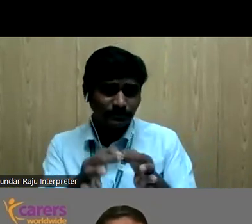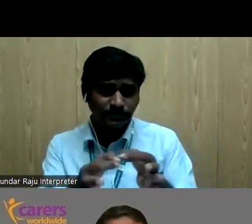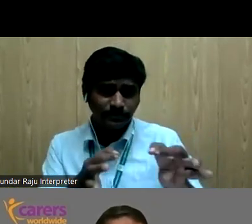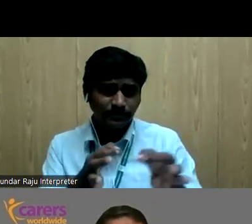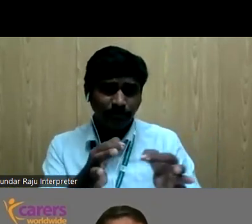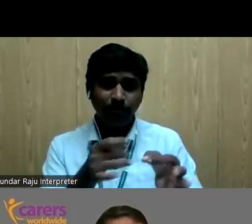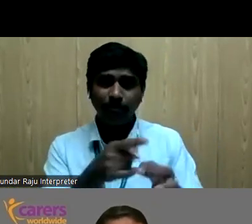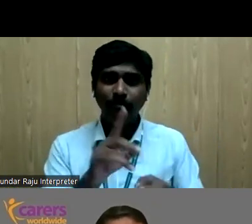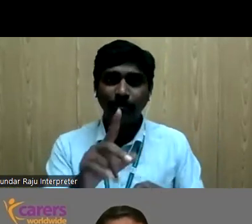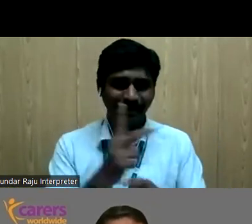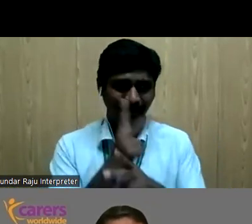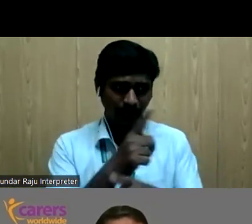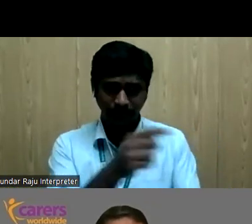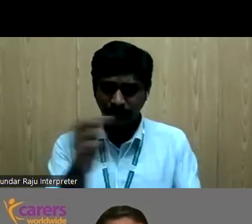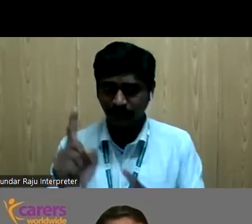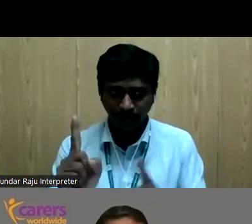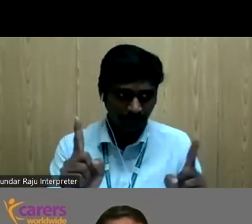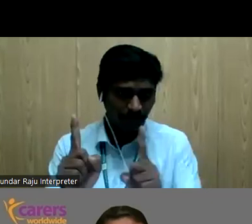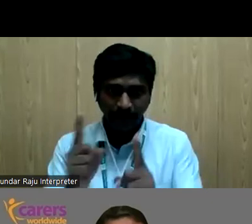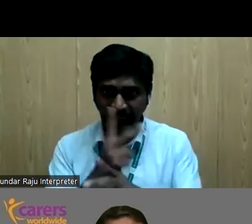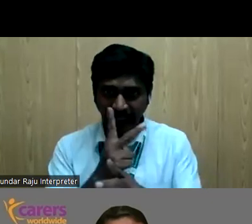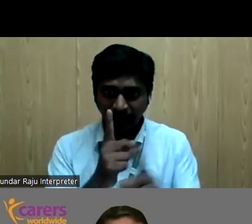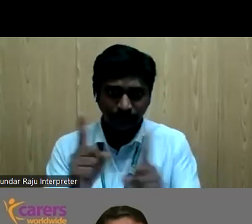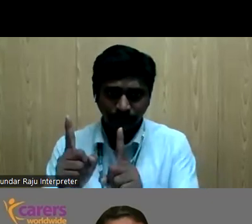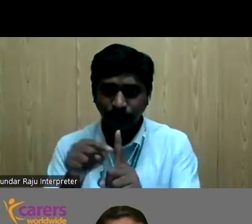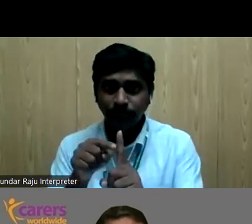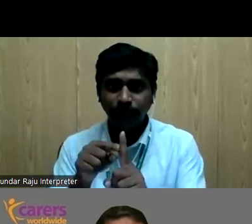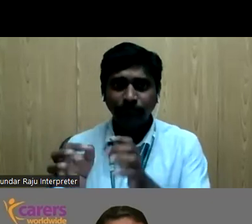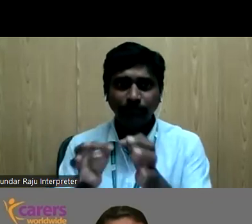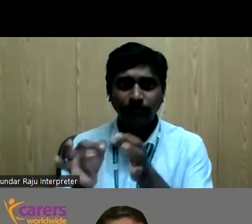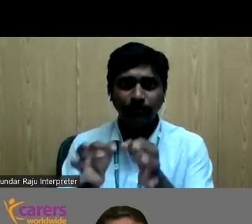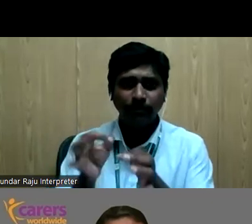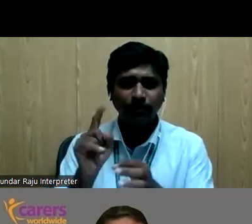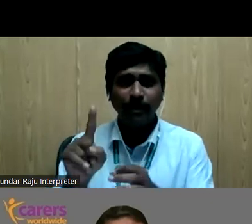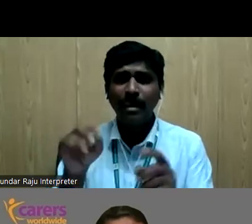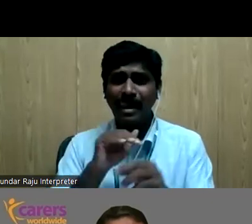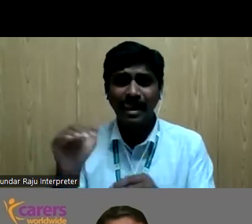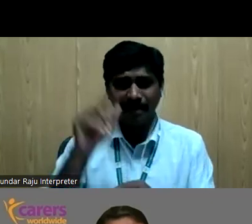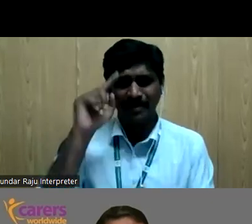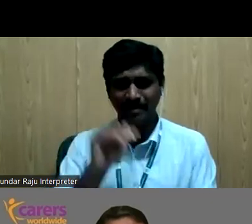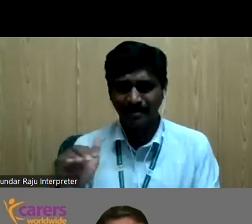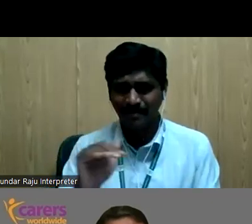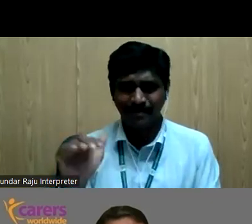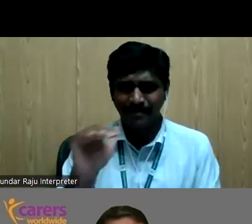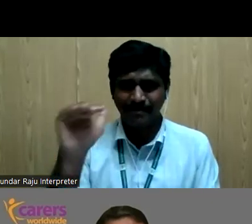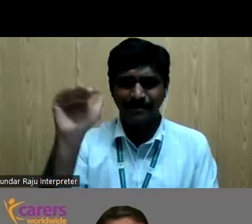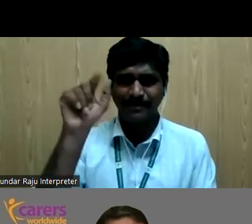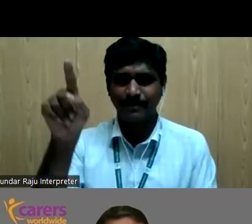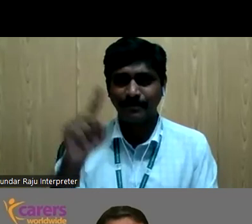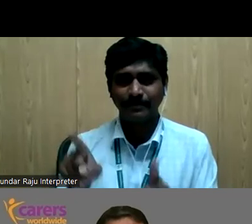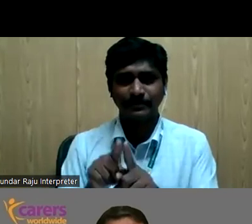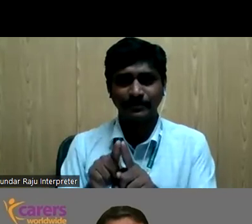and the other people about the child's present level of functioning by using our technology, which was given by the